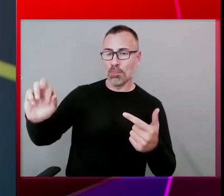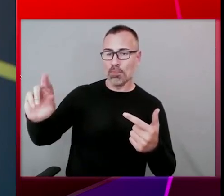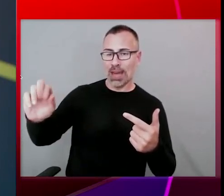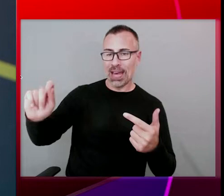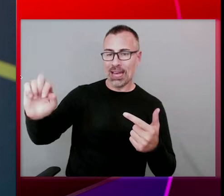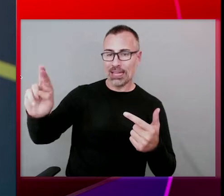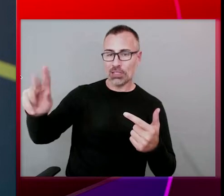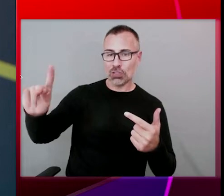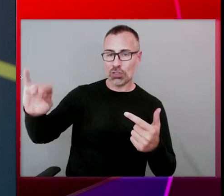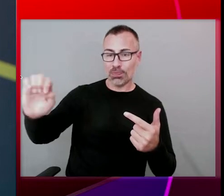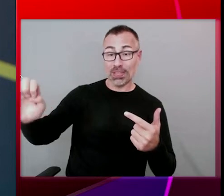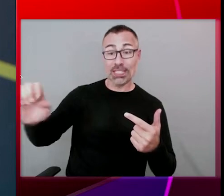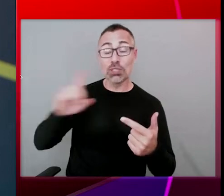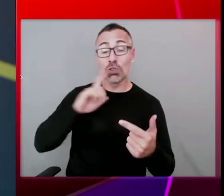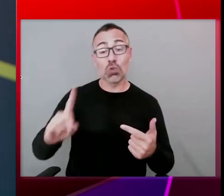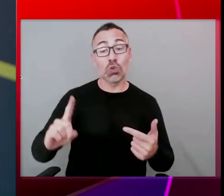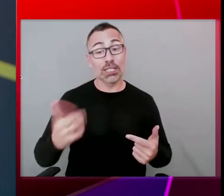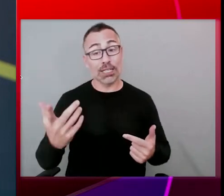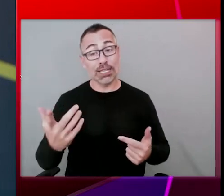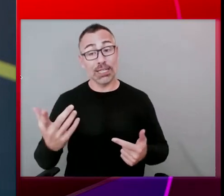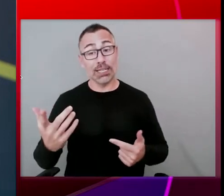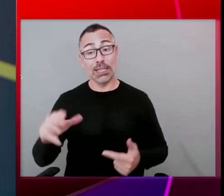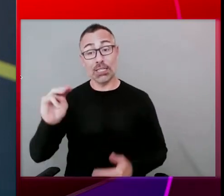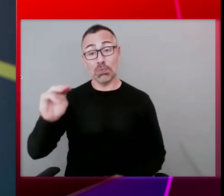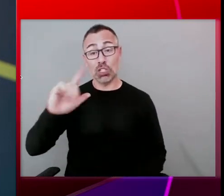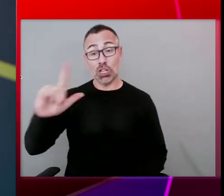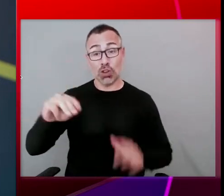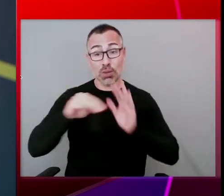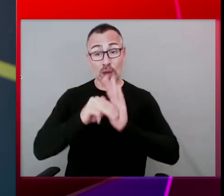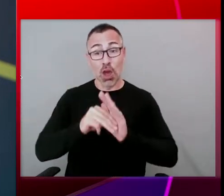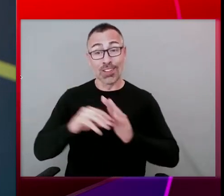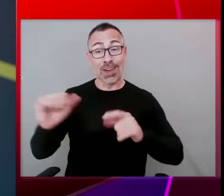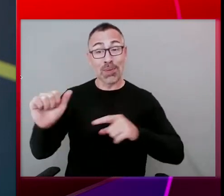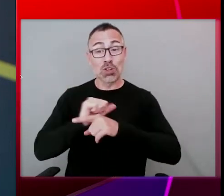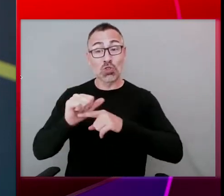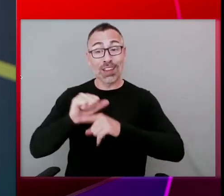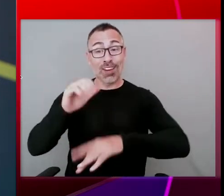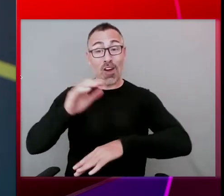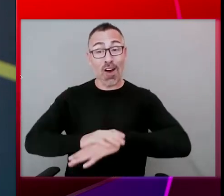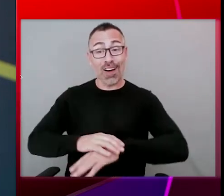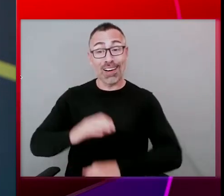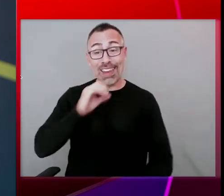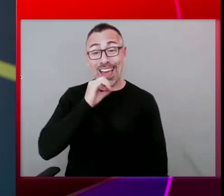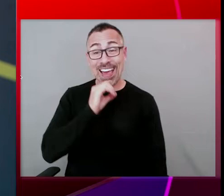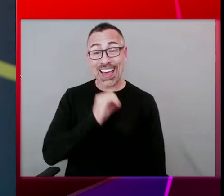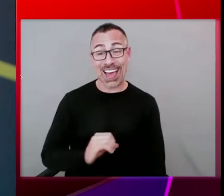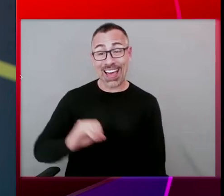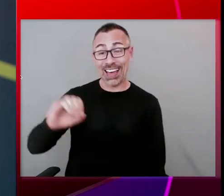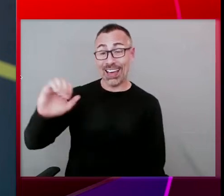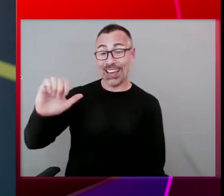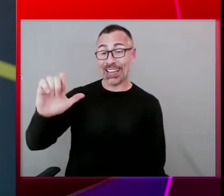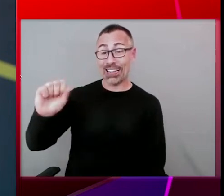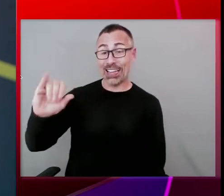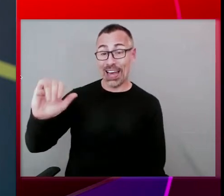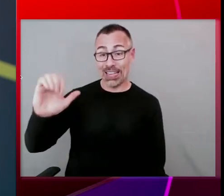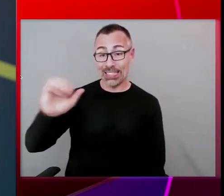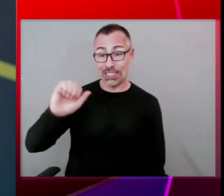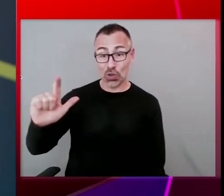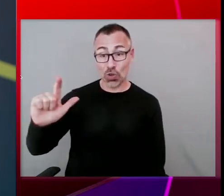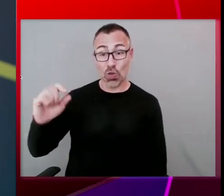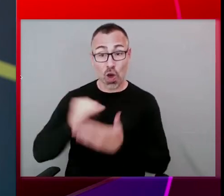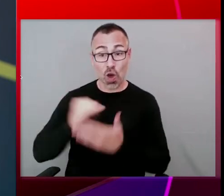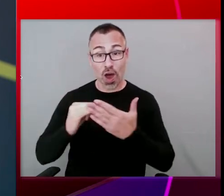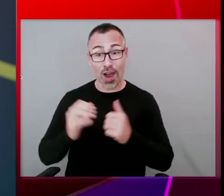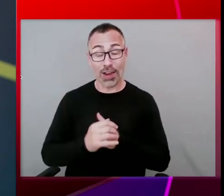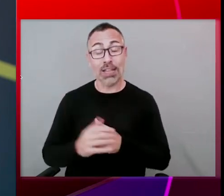machine learning models that have been trained on classical pieces of art. And then we are doing a neural style transfer